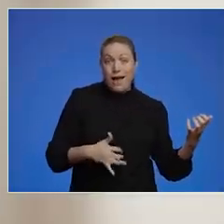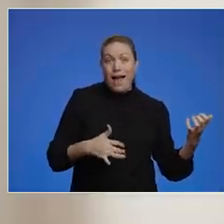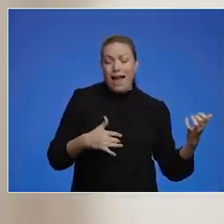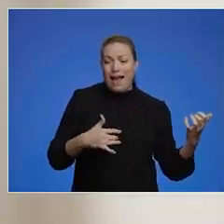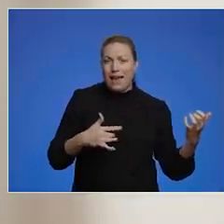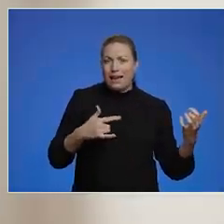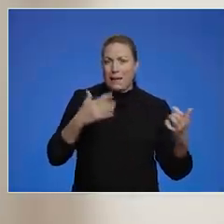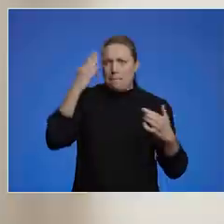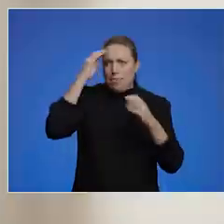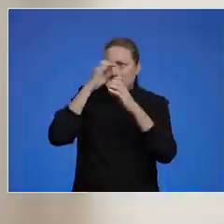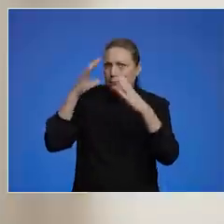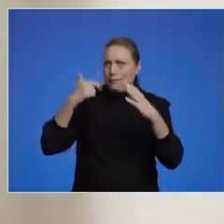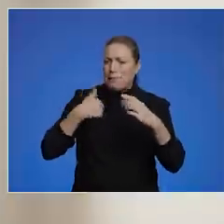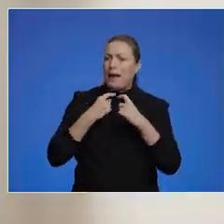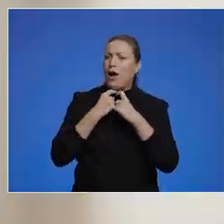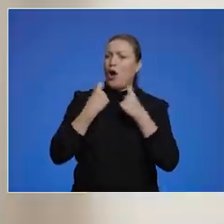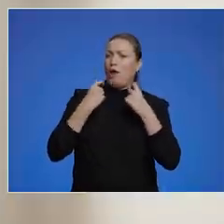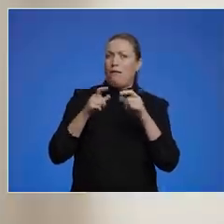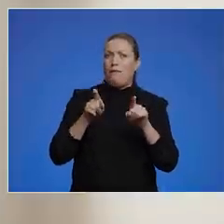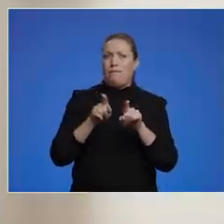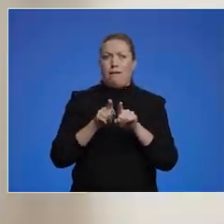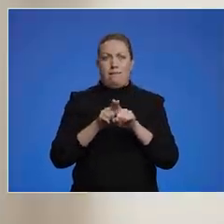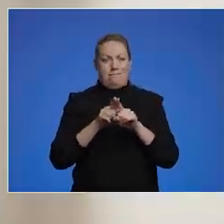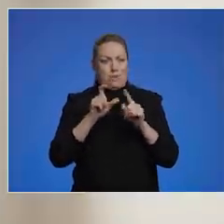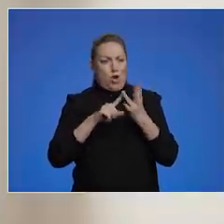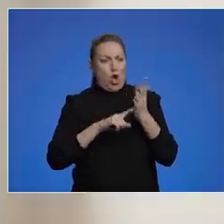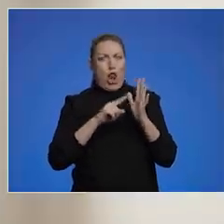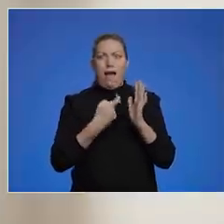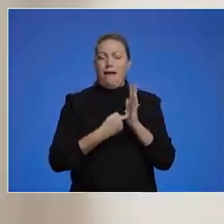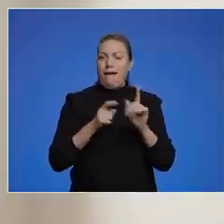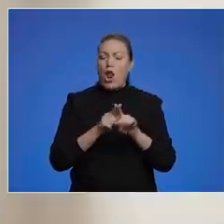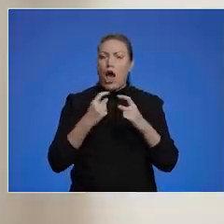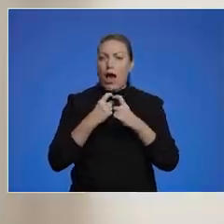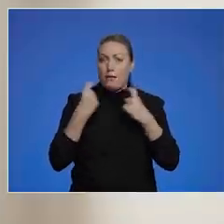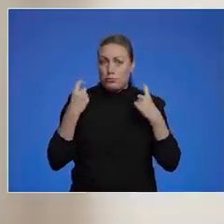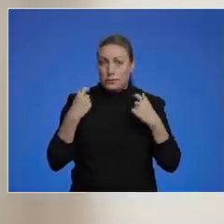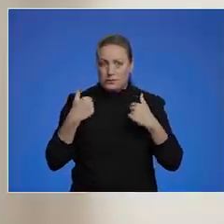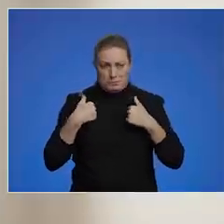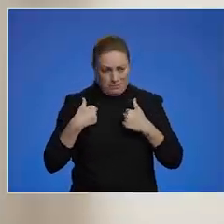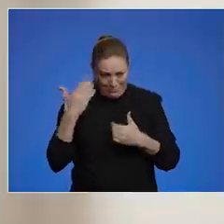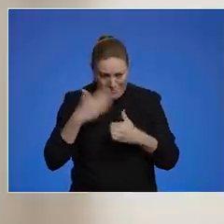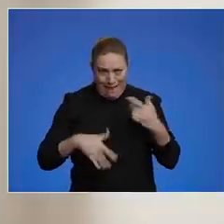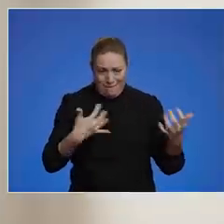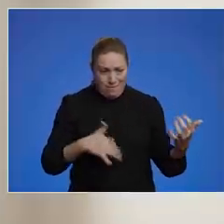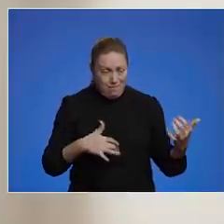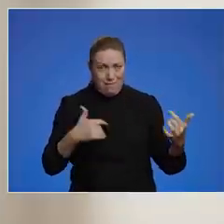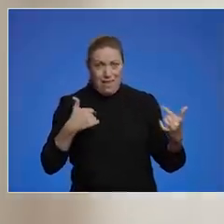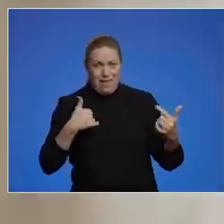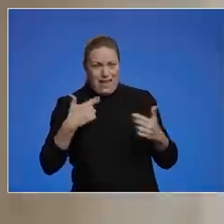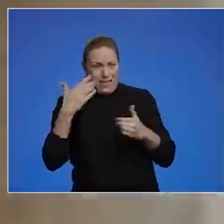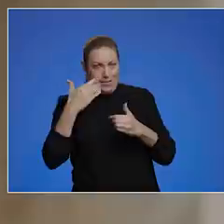collar. Now, I wasn't a musician then. I had never played any music. I was terrified of teenagers, and I certainly never thought of the